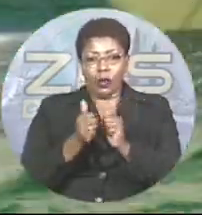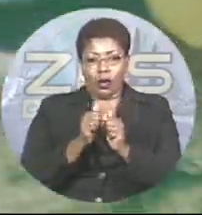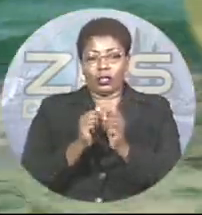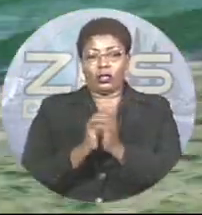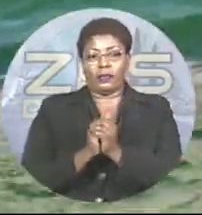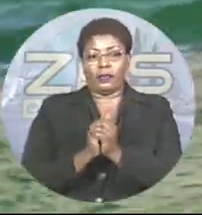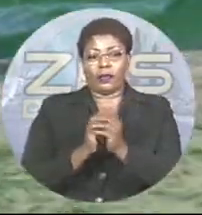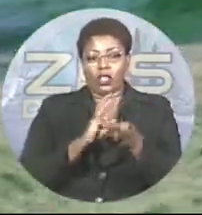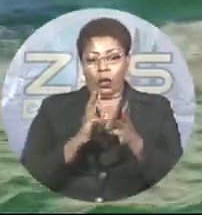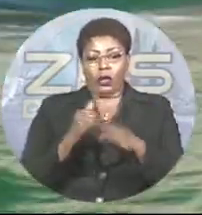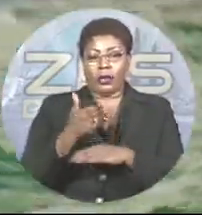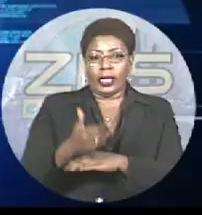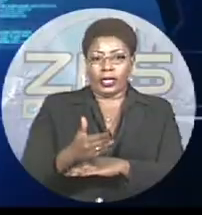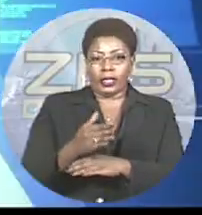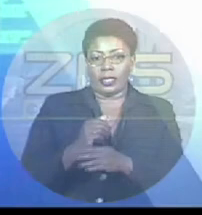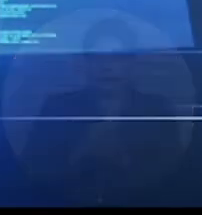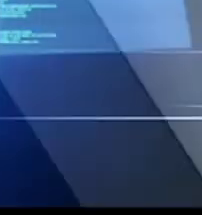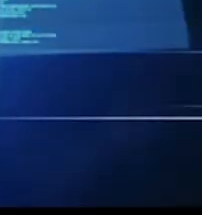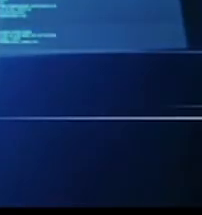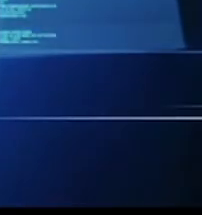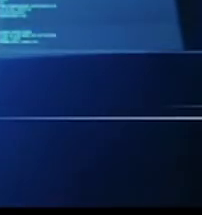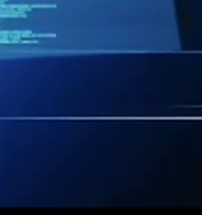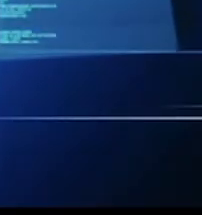stay tuned, check on weather still to come.